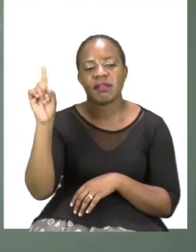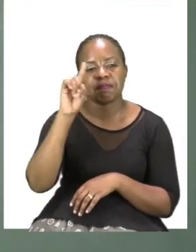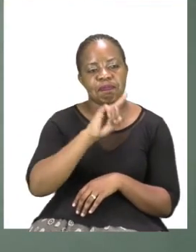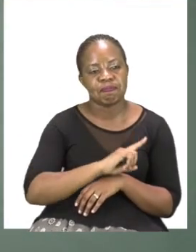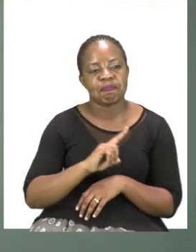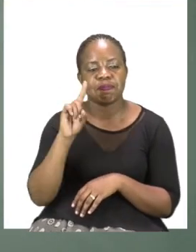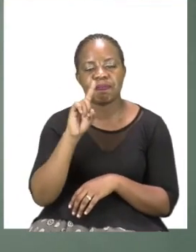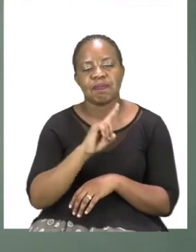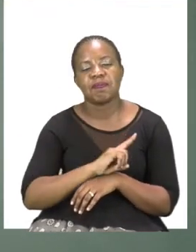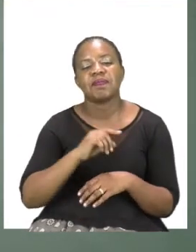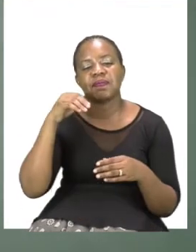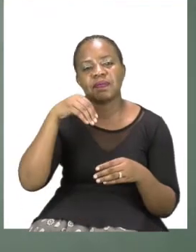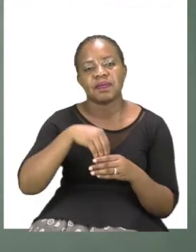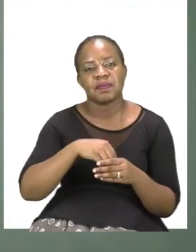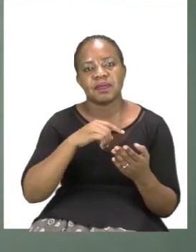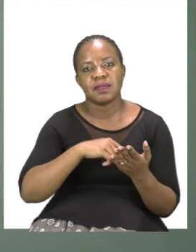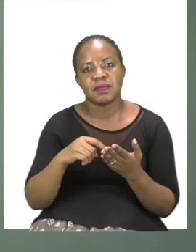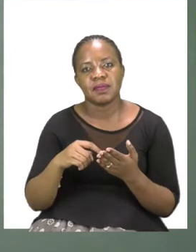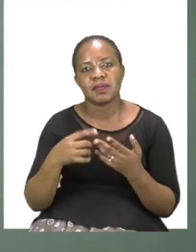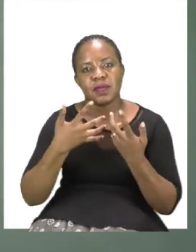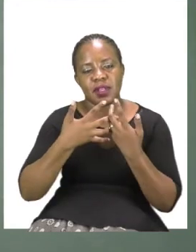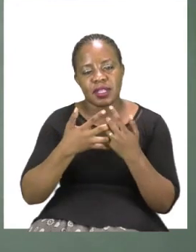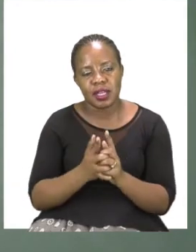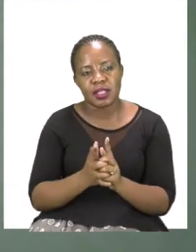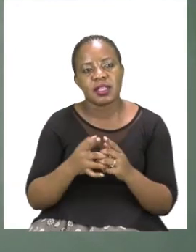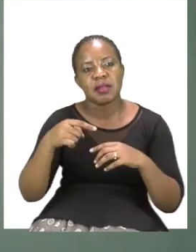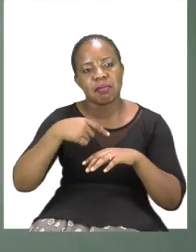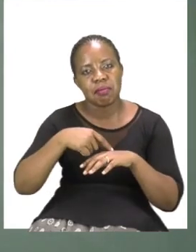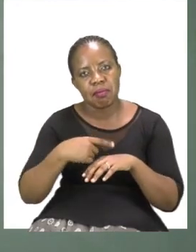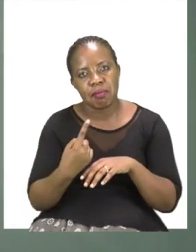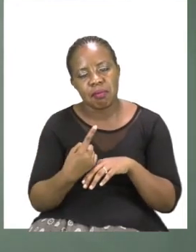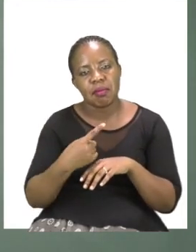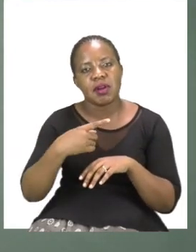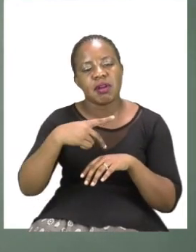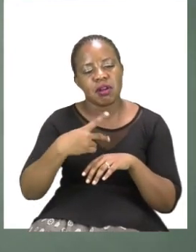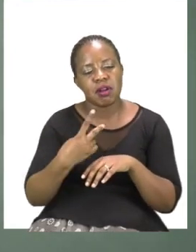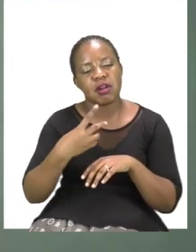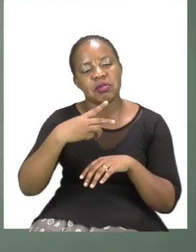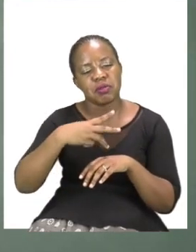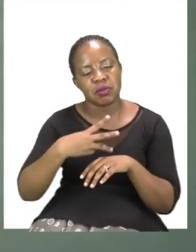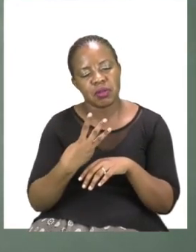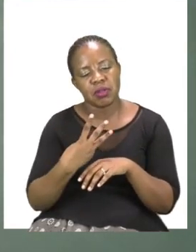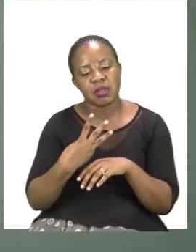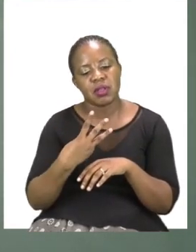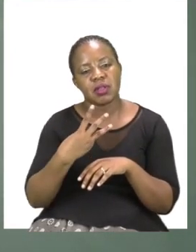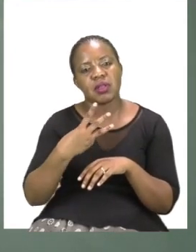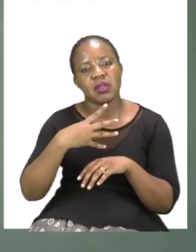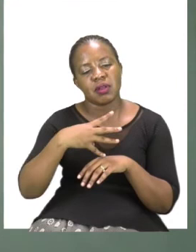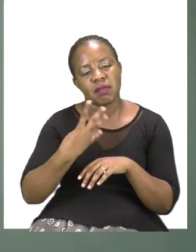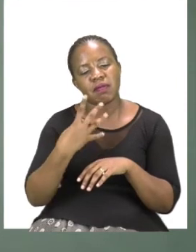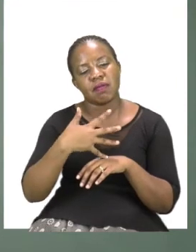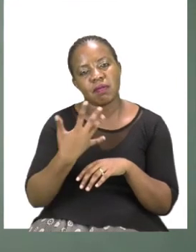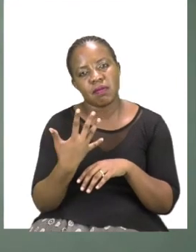a week. Sunday, Monday, Tuesday, Wednesday,